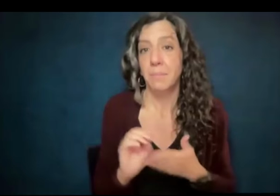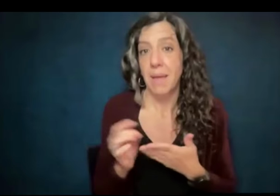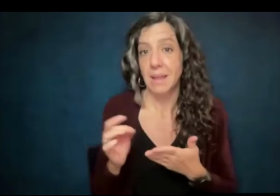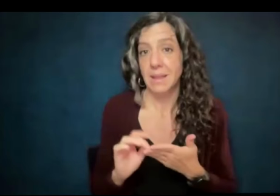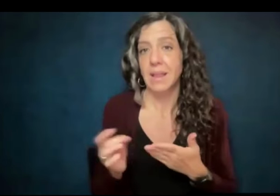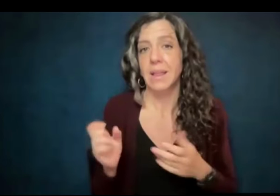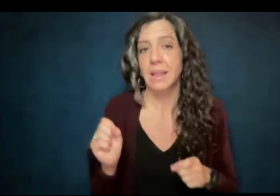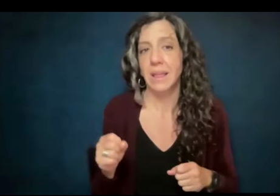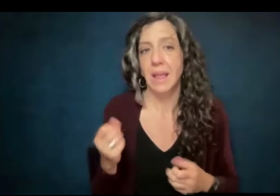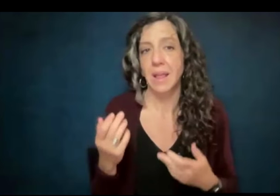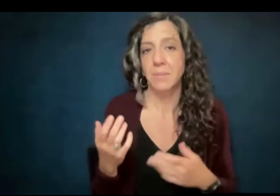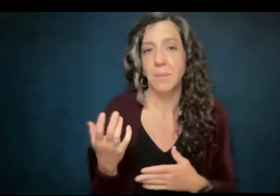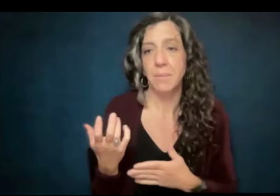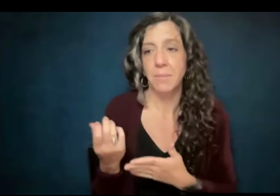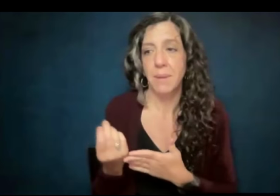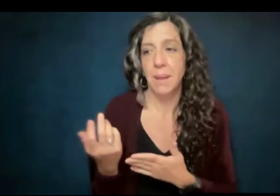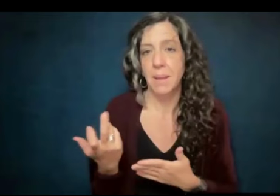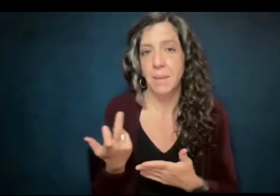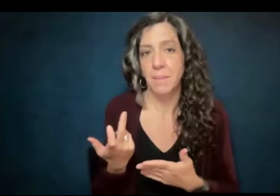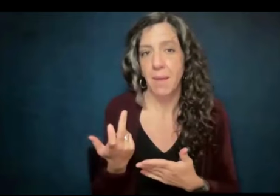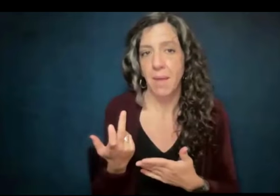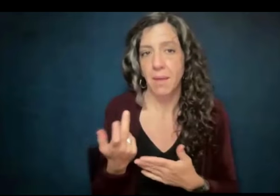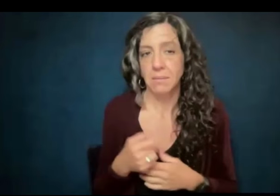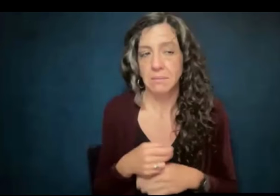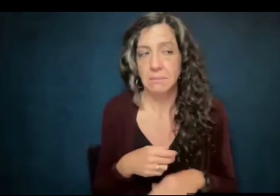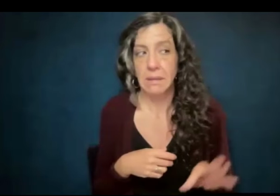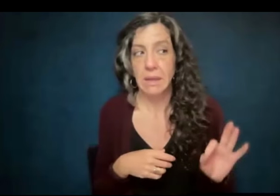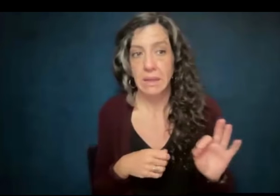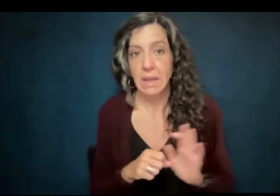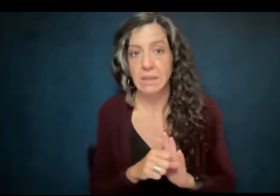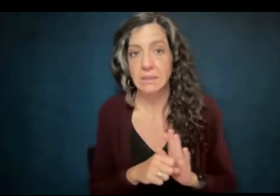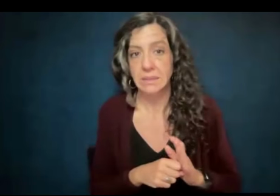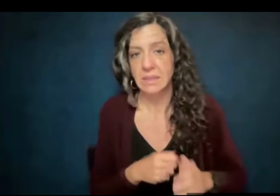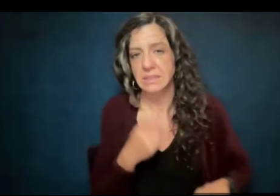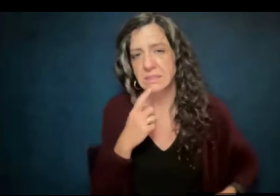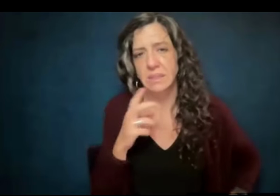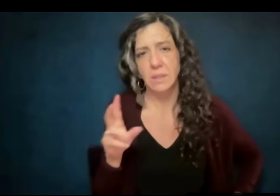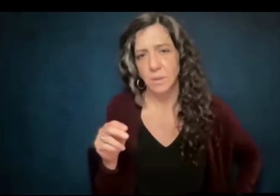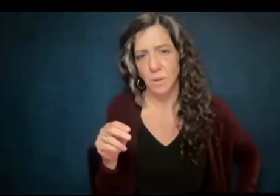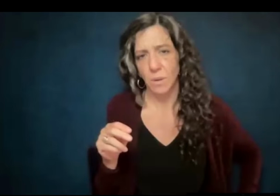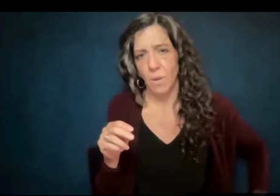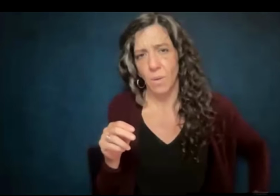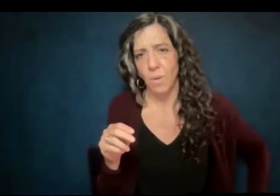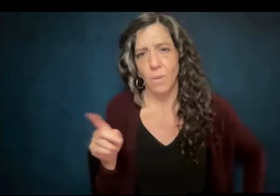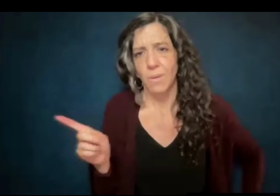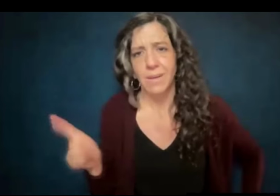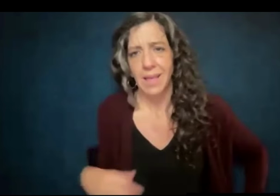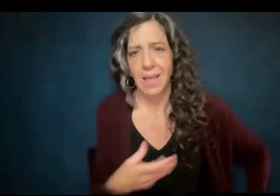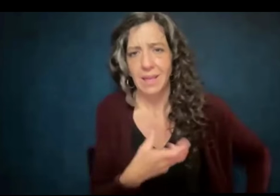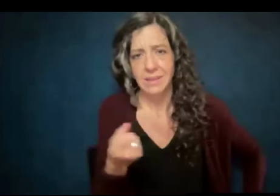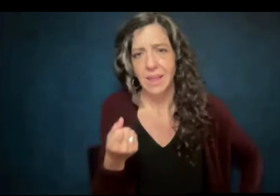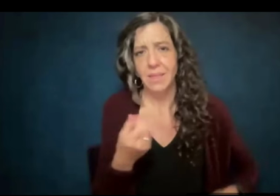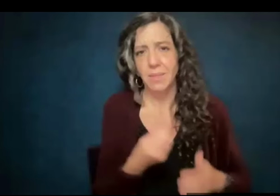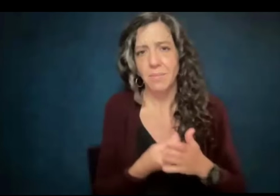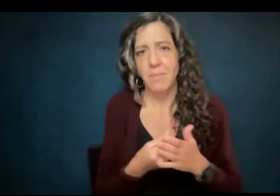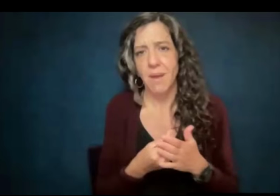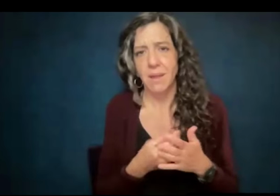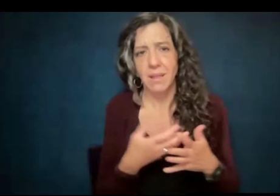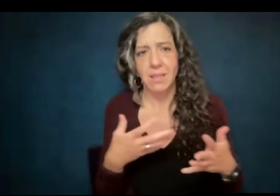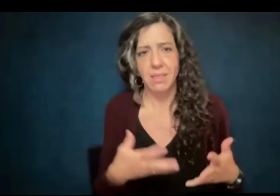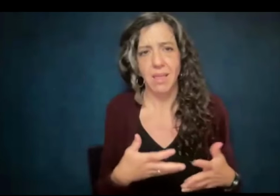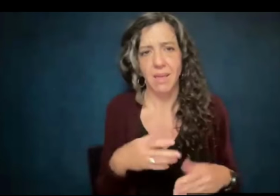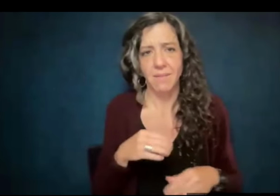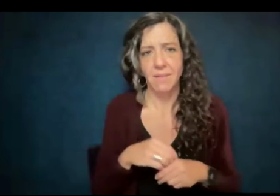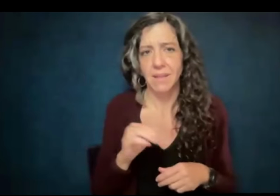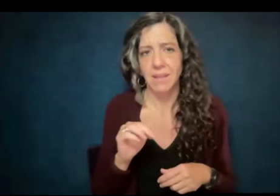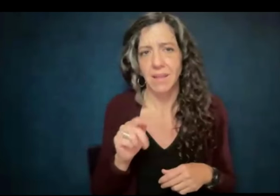take some of that money. Now, there are 9 states that have said no, Medicaid cannot take the money that's left over in the